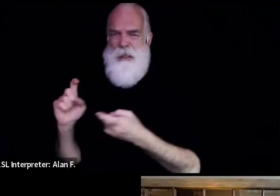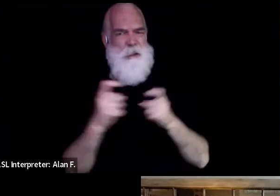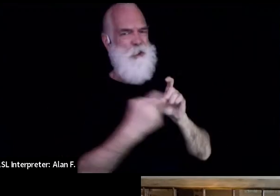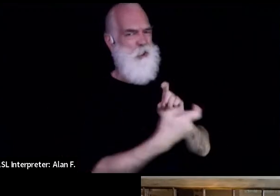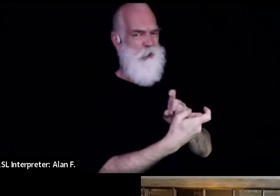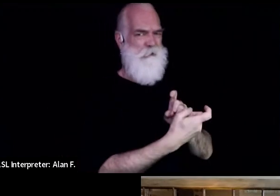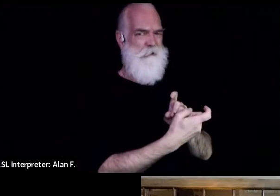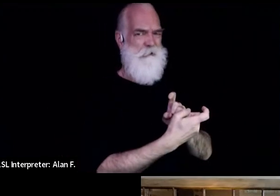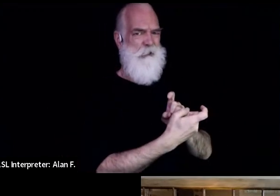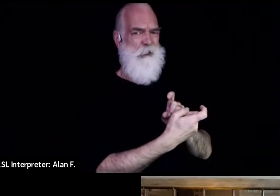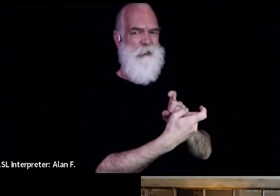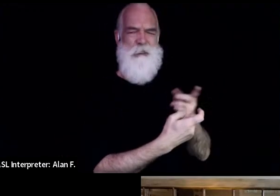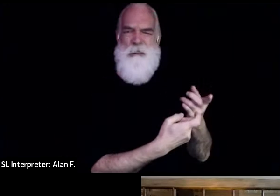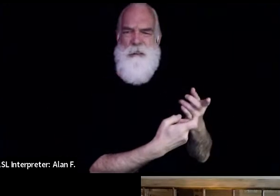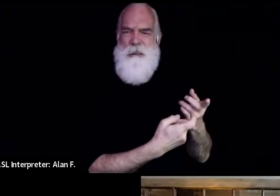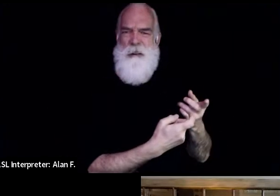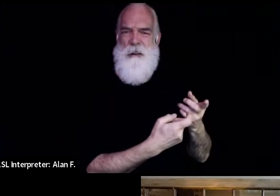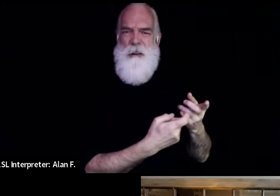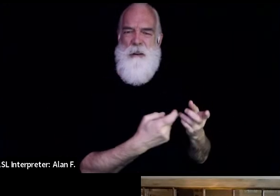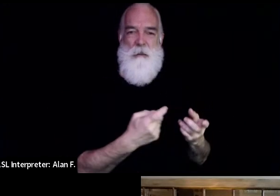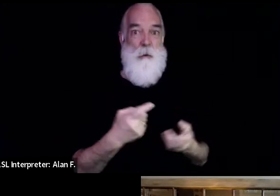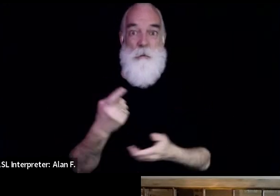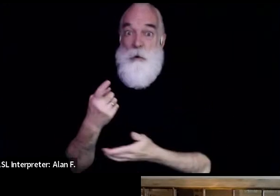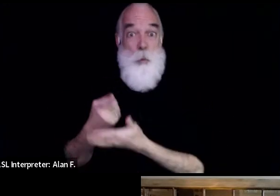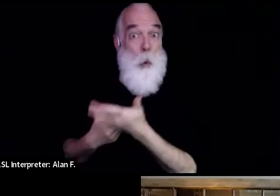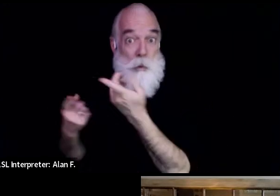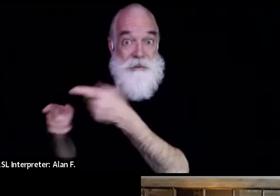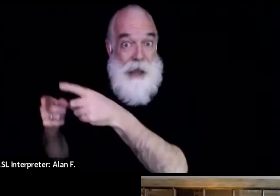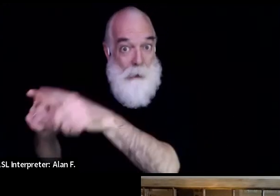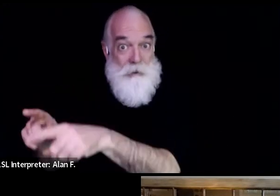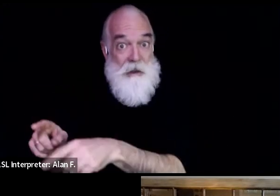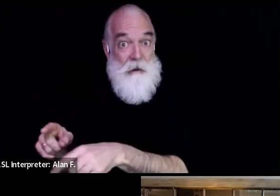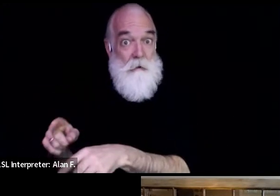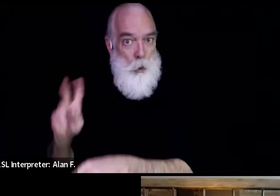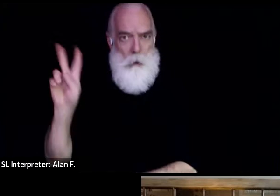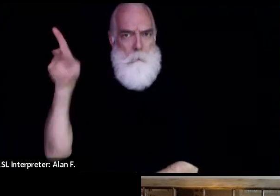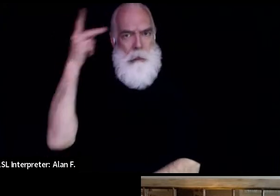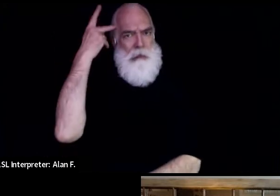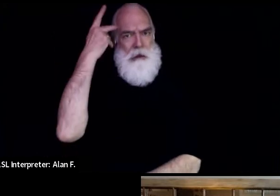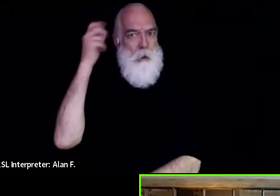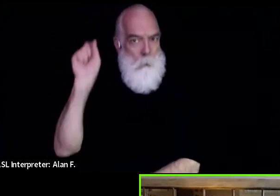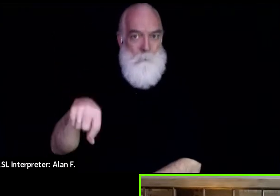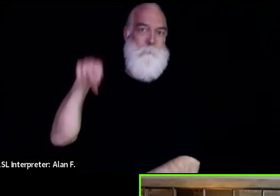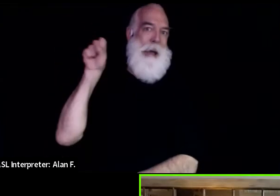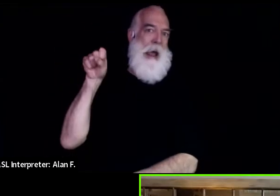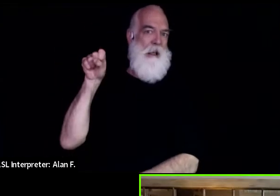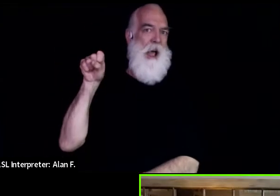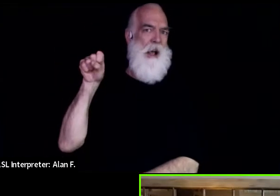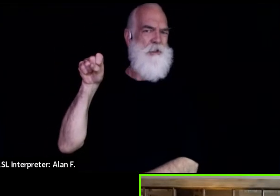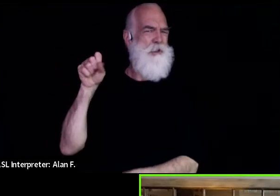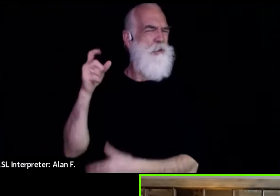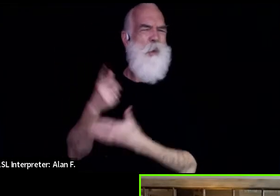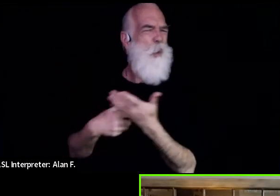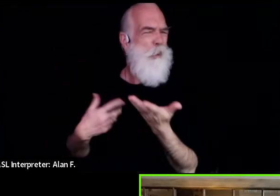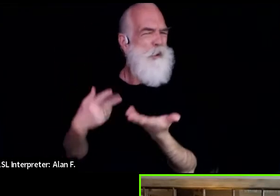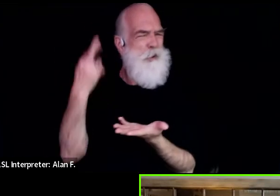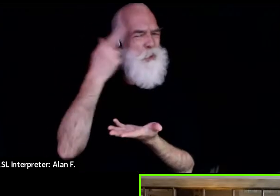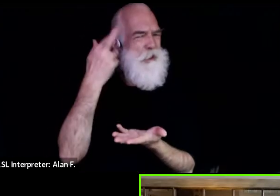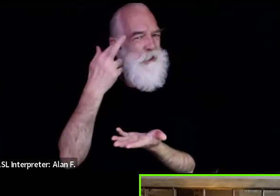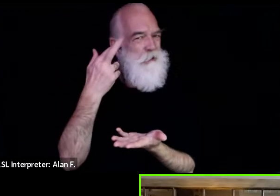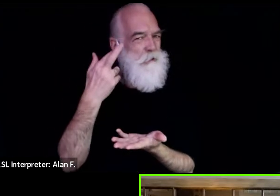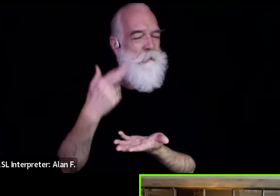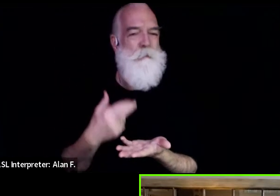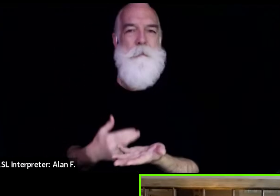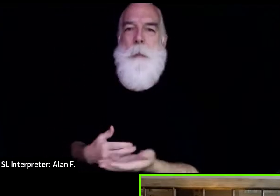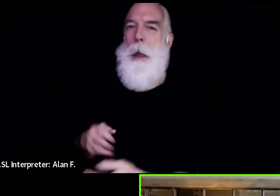backlash? What was the tilt there, the turning point, the pivot? People were responding, and in